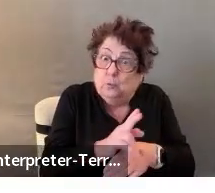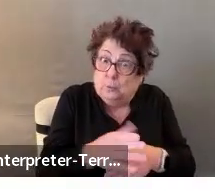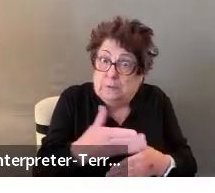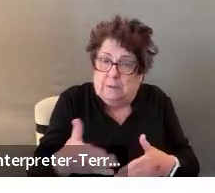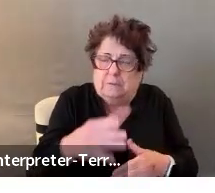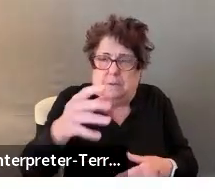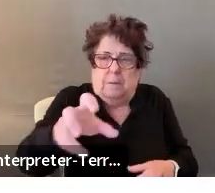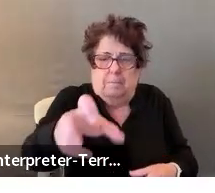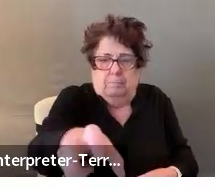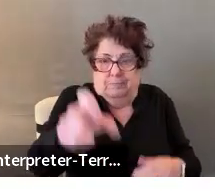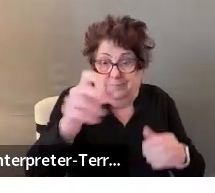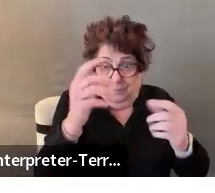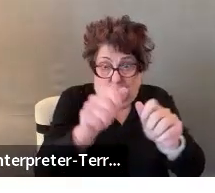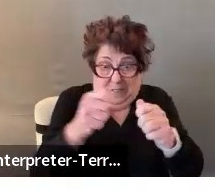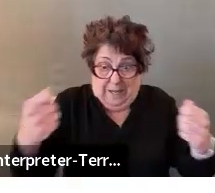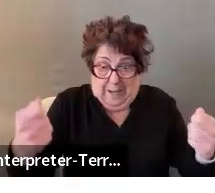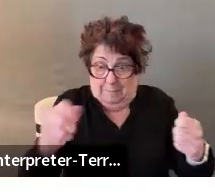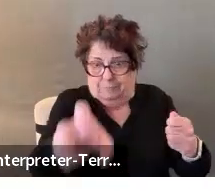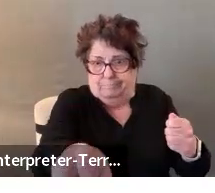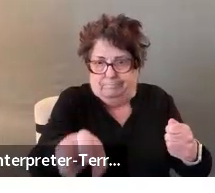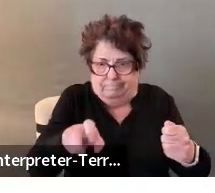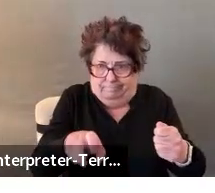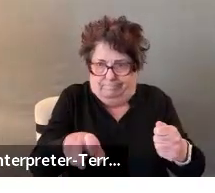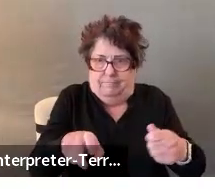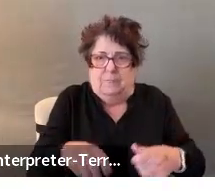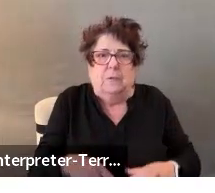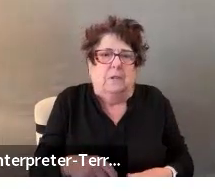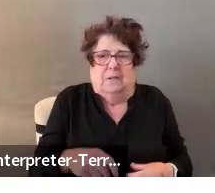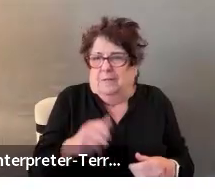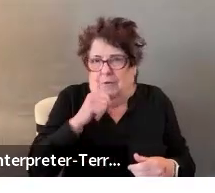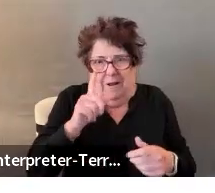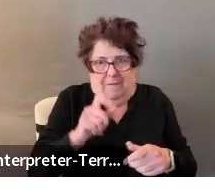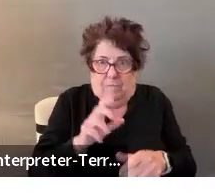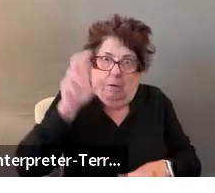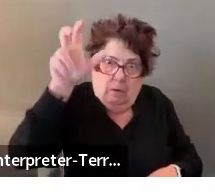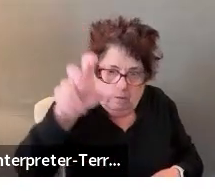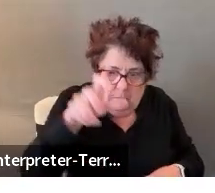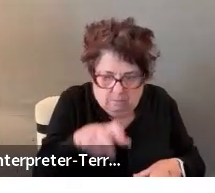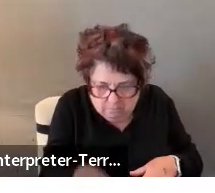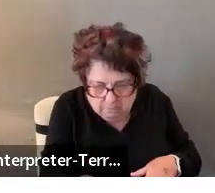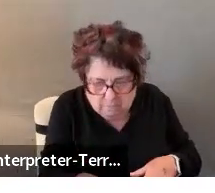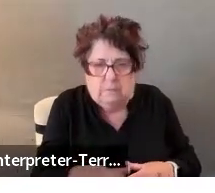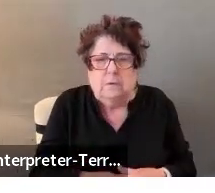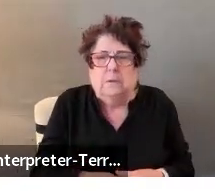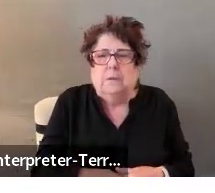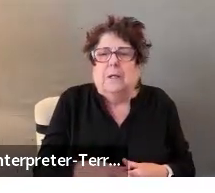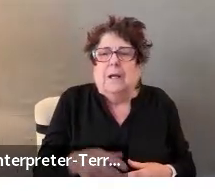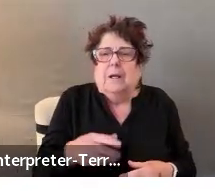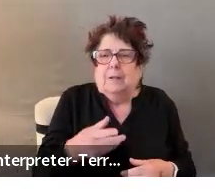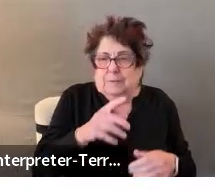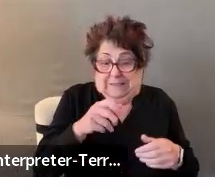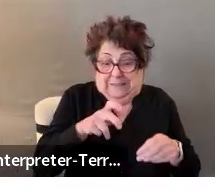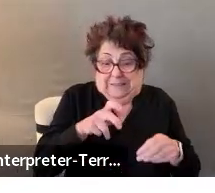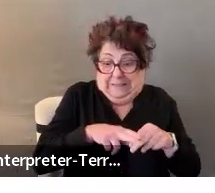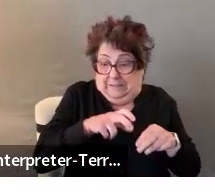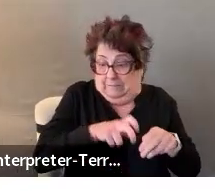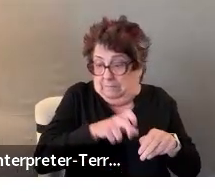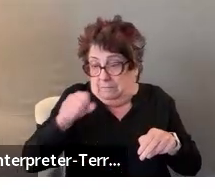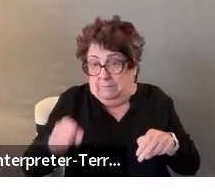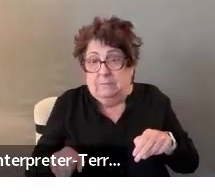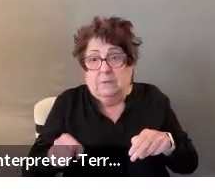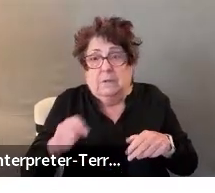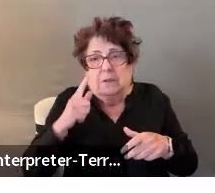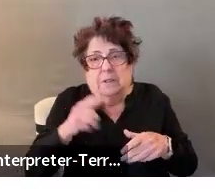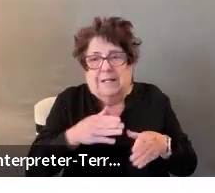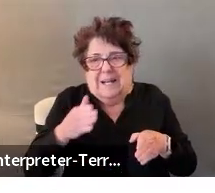reaching and bending. Add seating next to the counter for preparing food, or remove